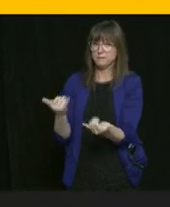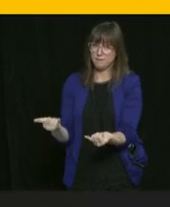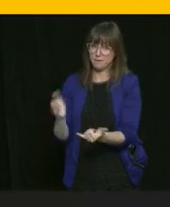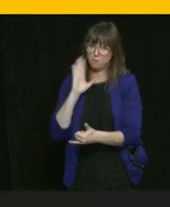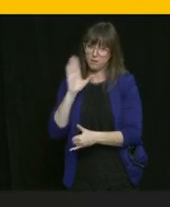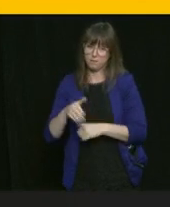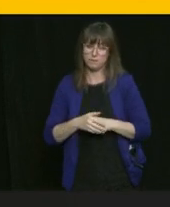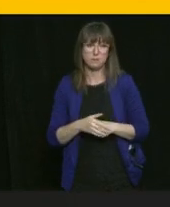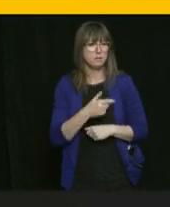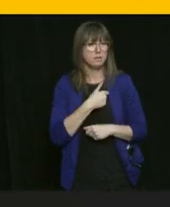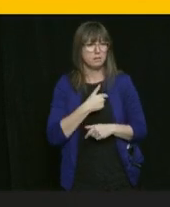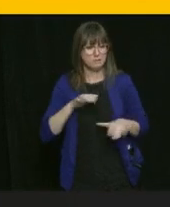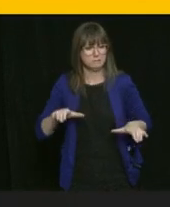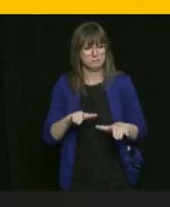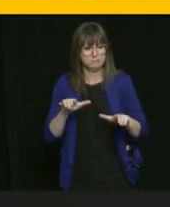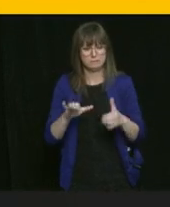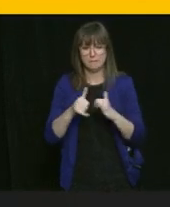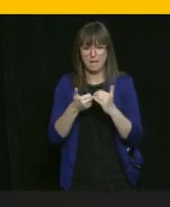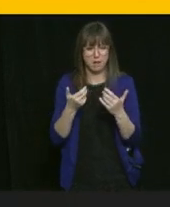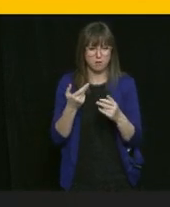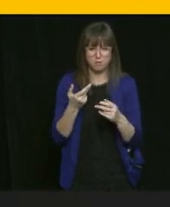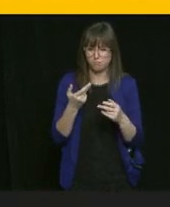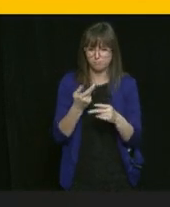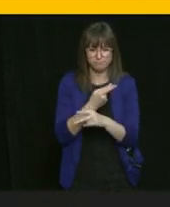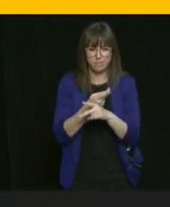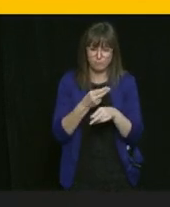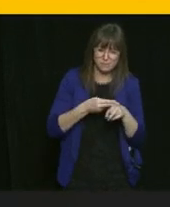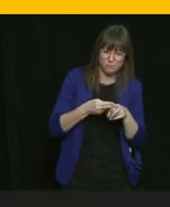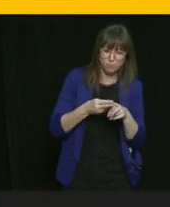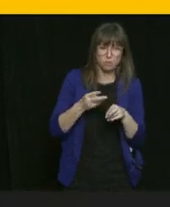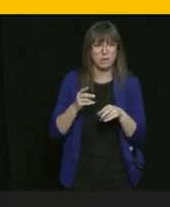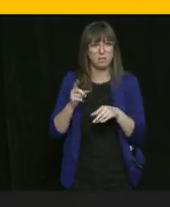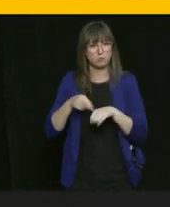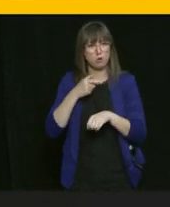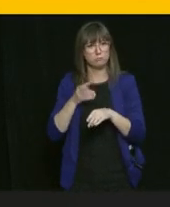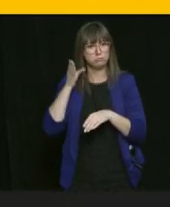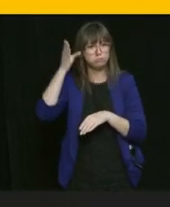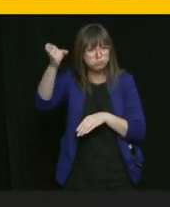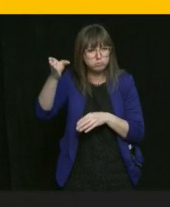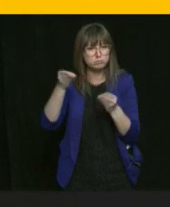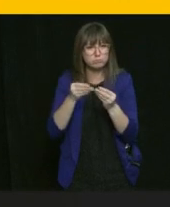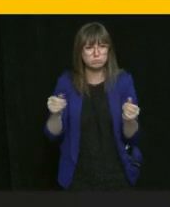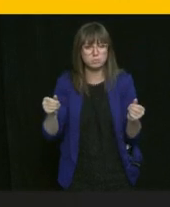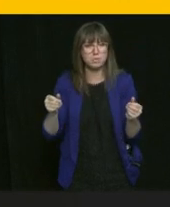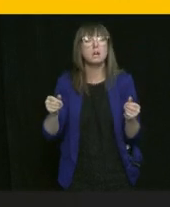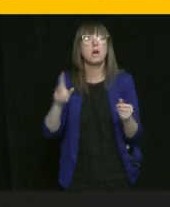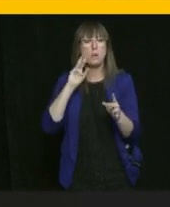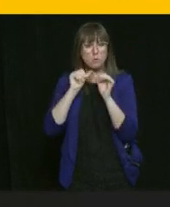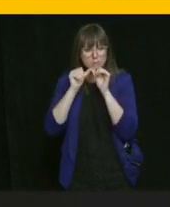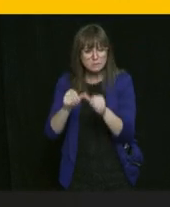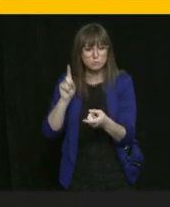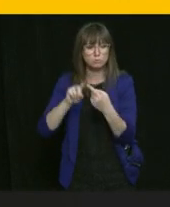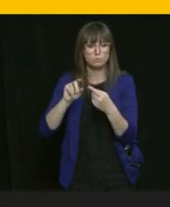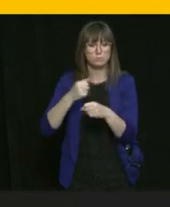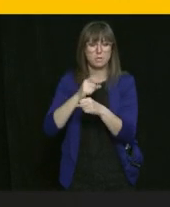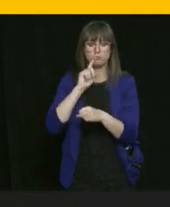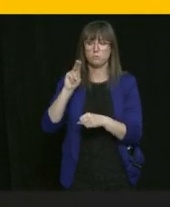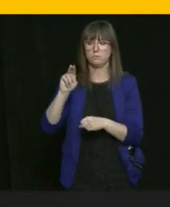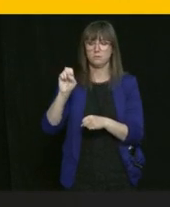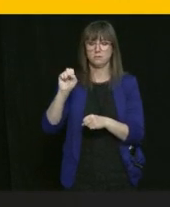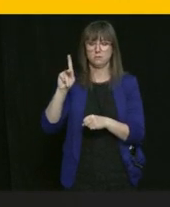We're diligently working towards finding immediate and long-term solutions to this health emergency, and we will not stop until Niskandiga has access to clean, safe,